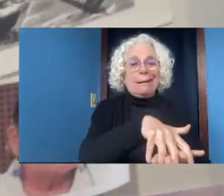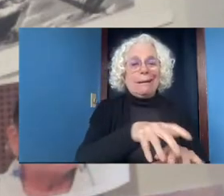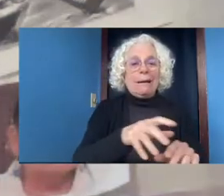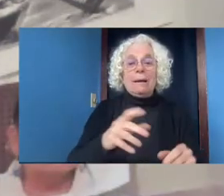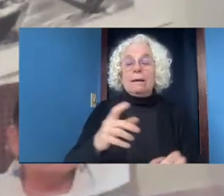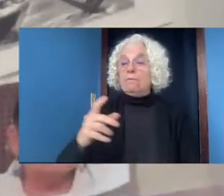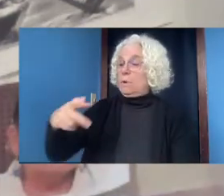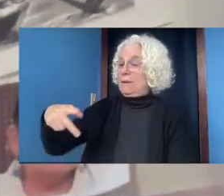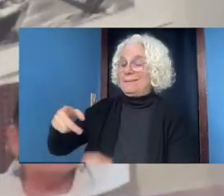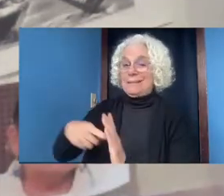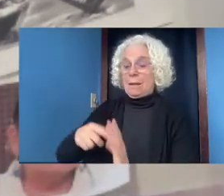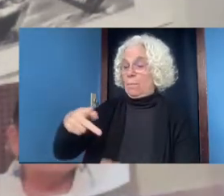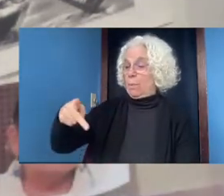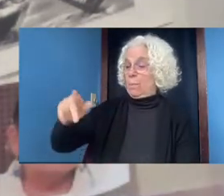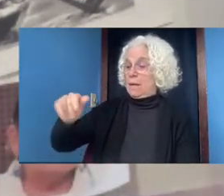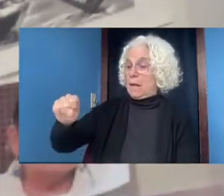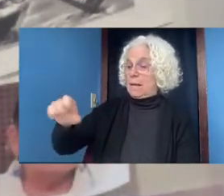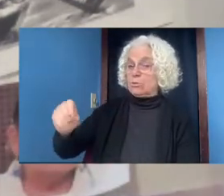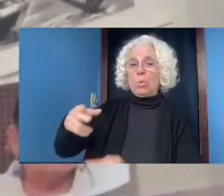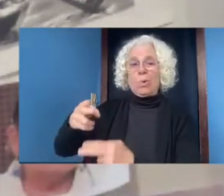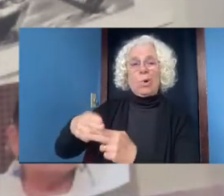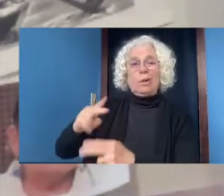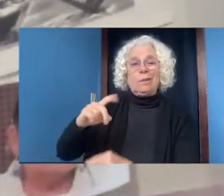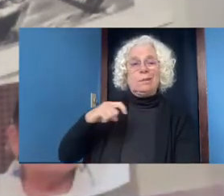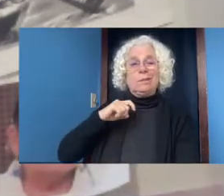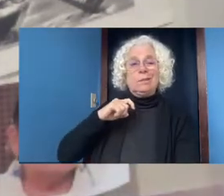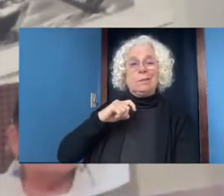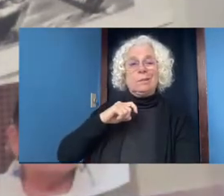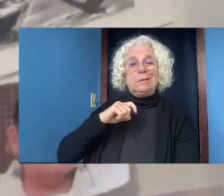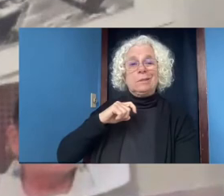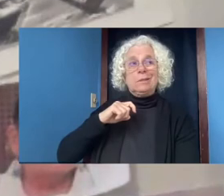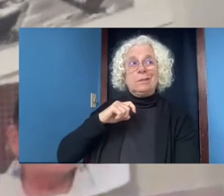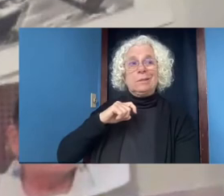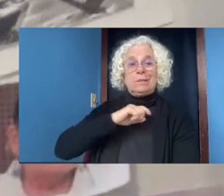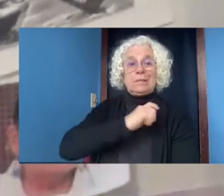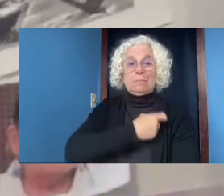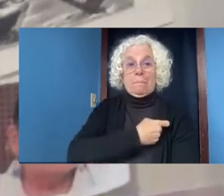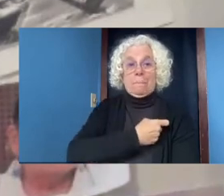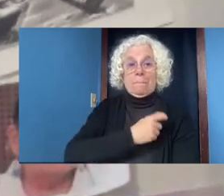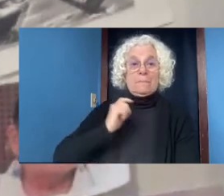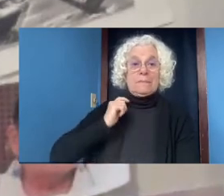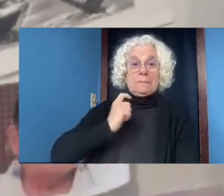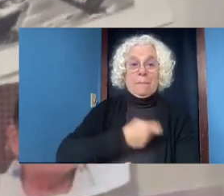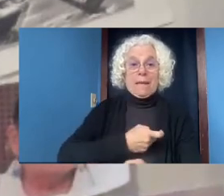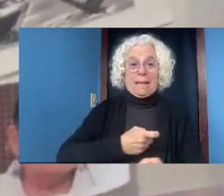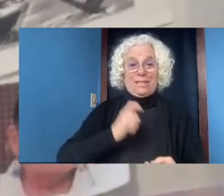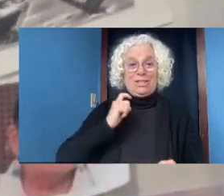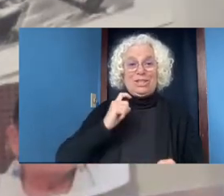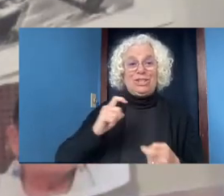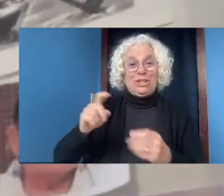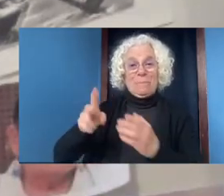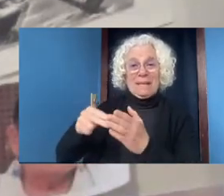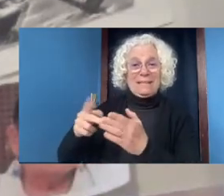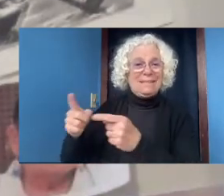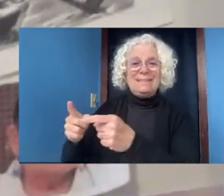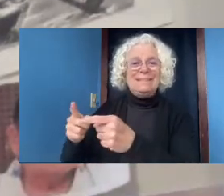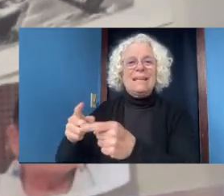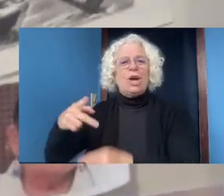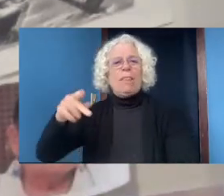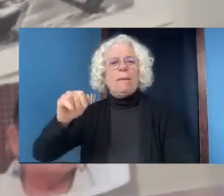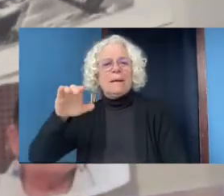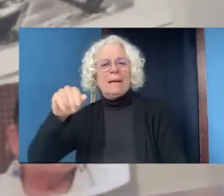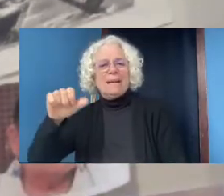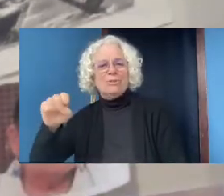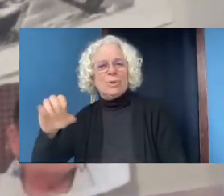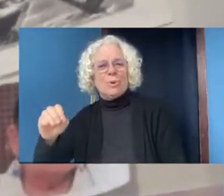Picasso a Spanish painting. They call it a Picasso. After all, Picasso spent most of his life in